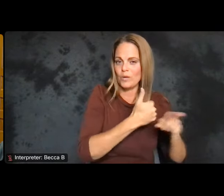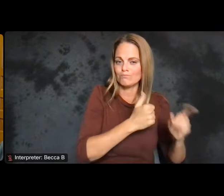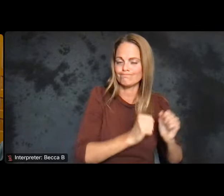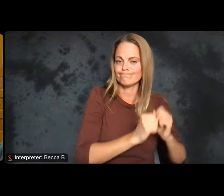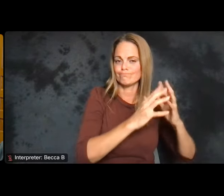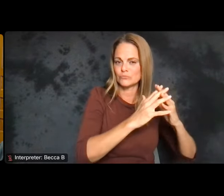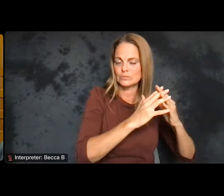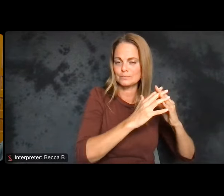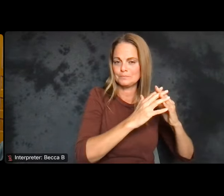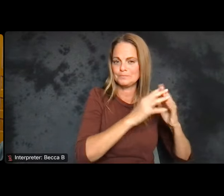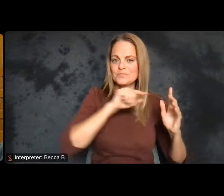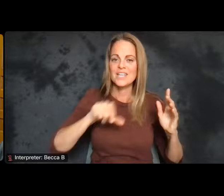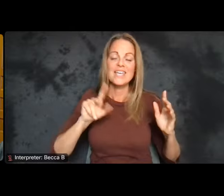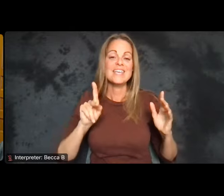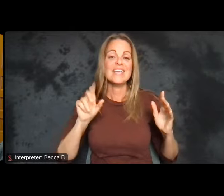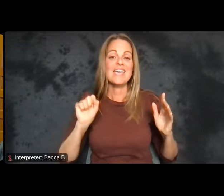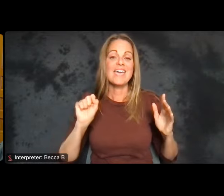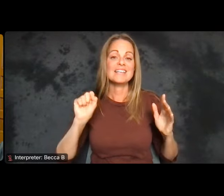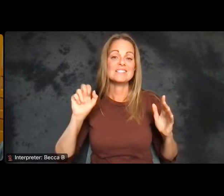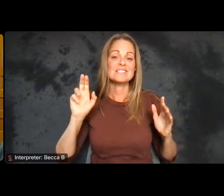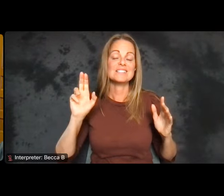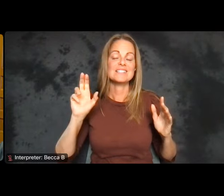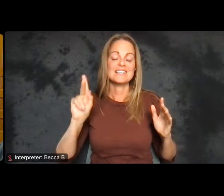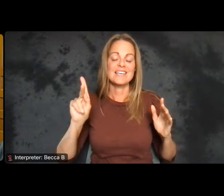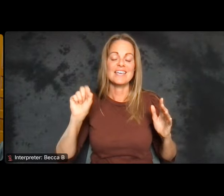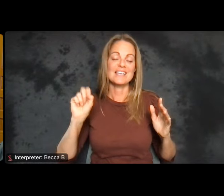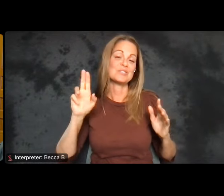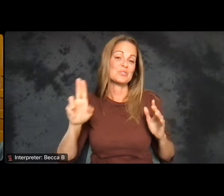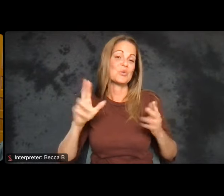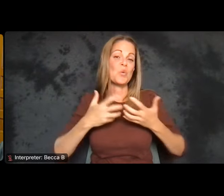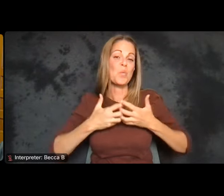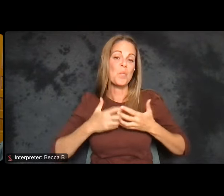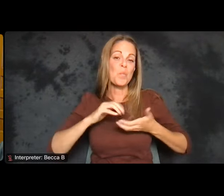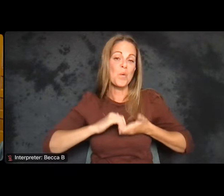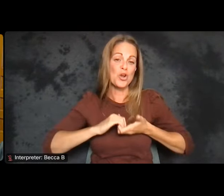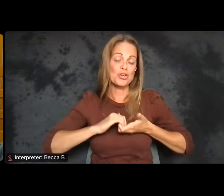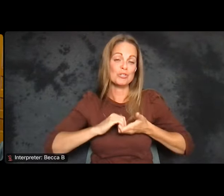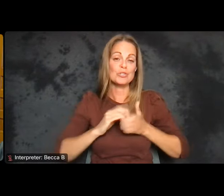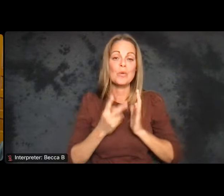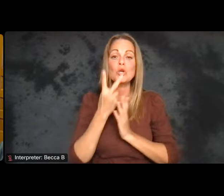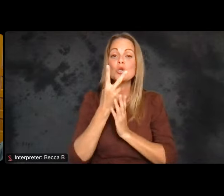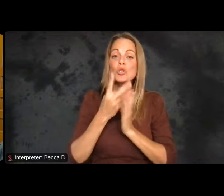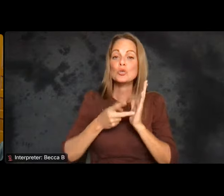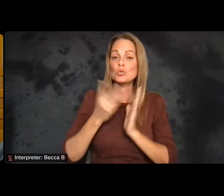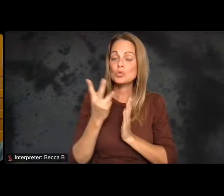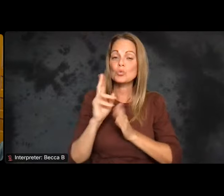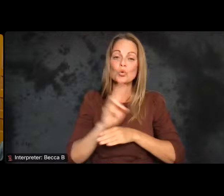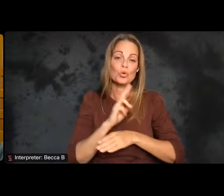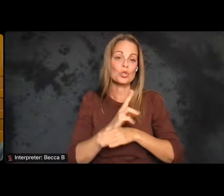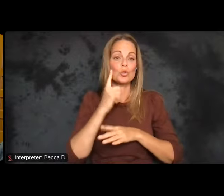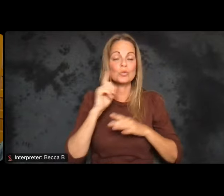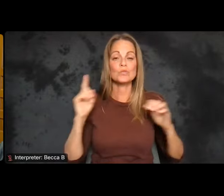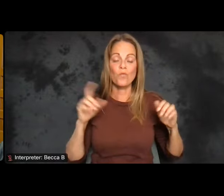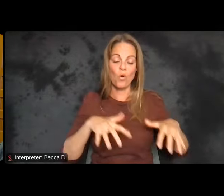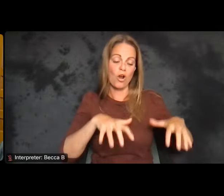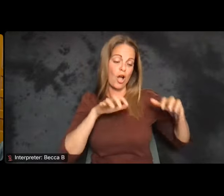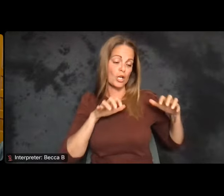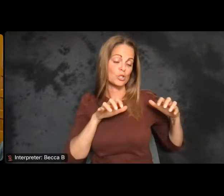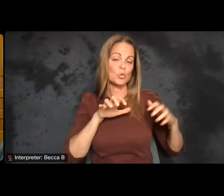So back to the KSU partnership. That partnership affords dual use opportunities for auditoriums, cafeteria, dormitories,